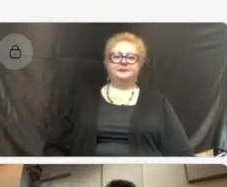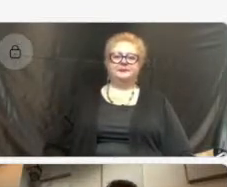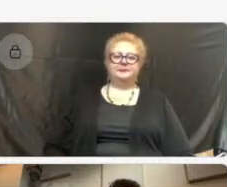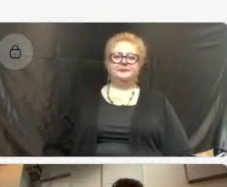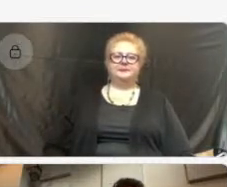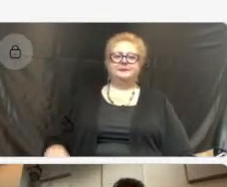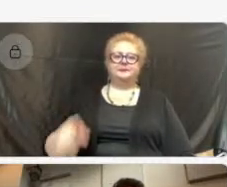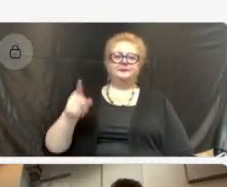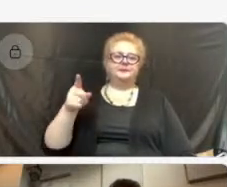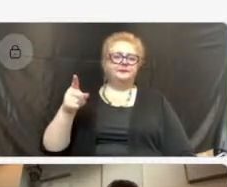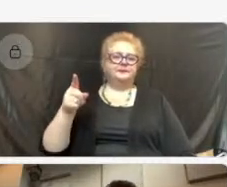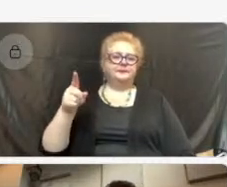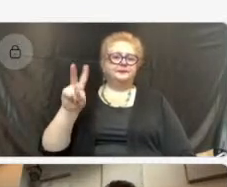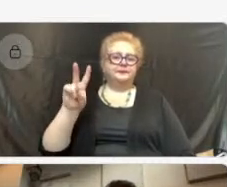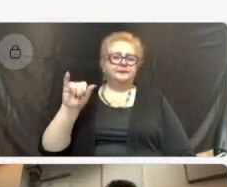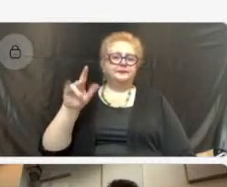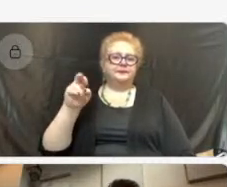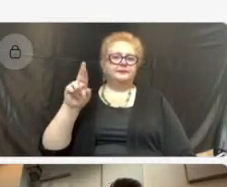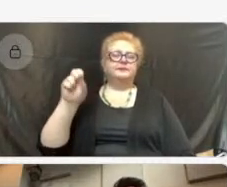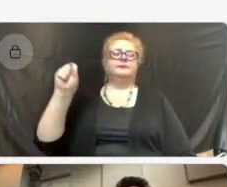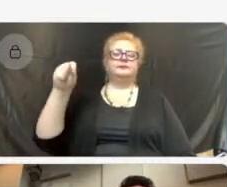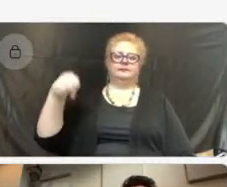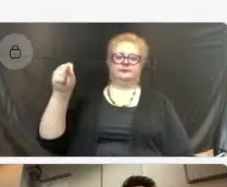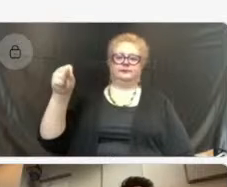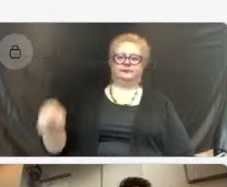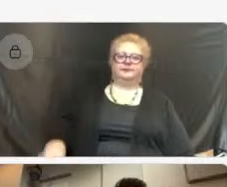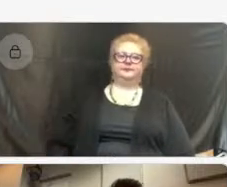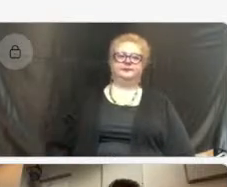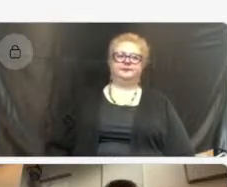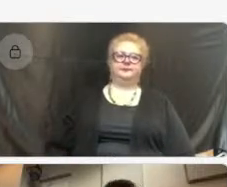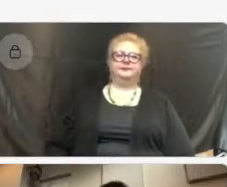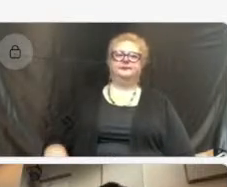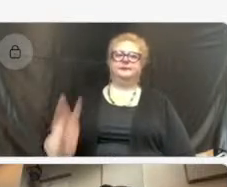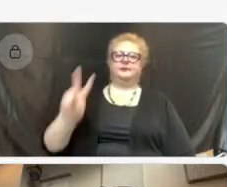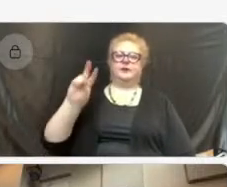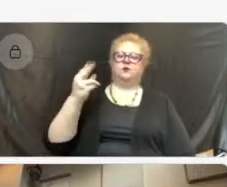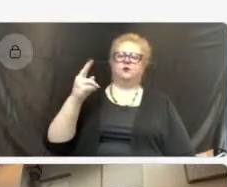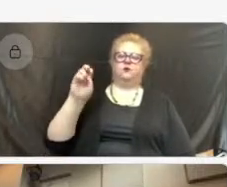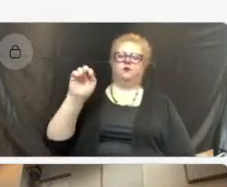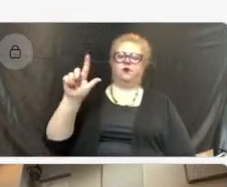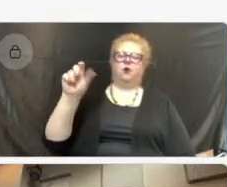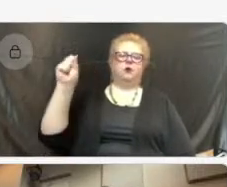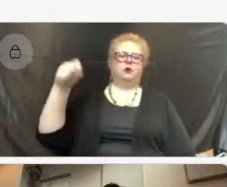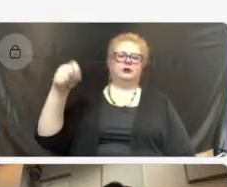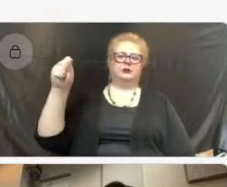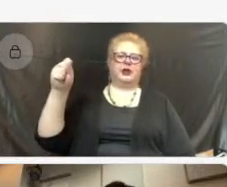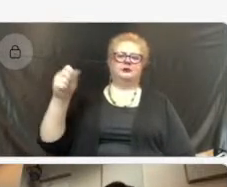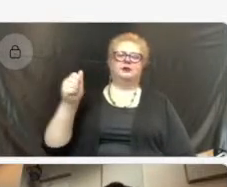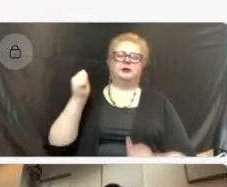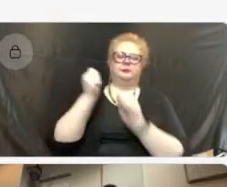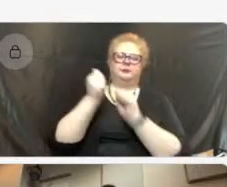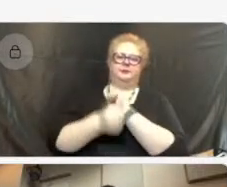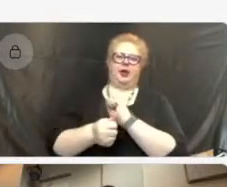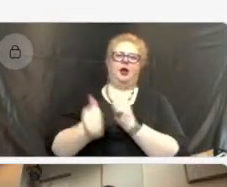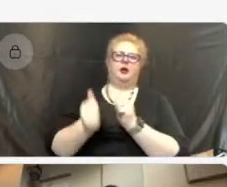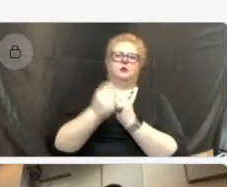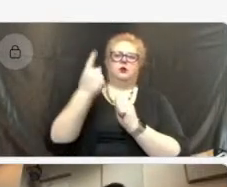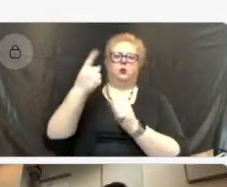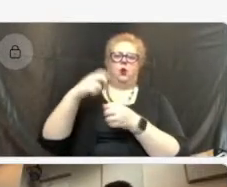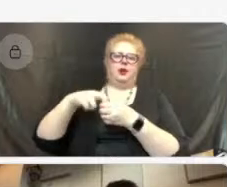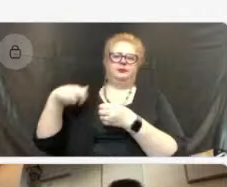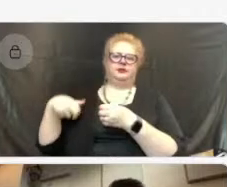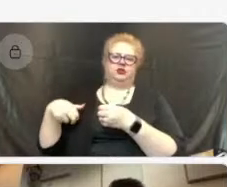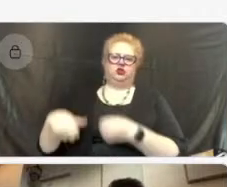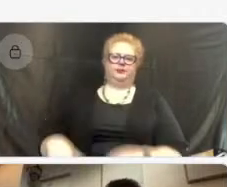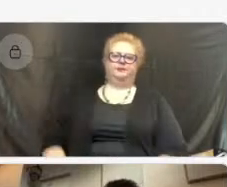and Vogel. Yes. Motion passes with one abstention. May we have a motion for